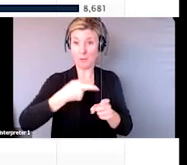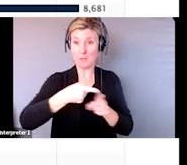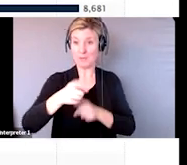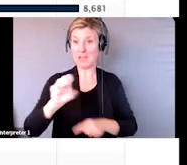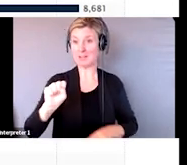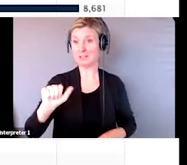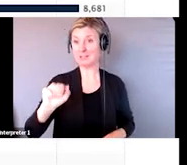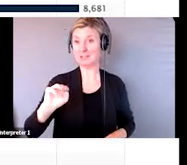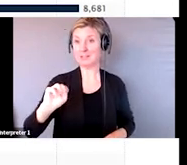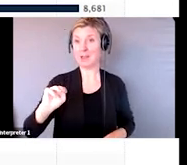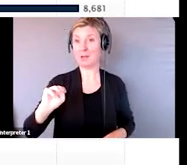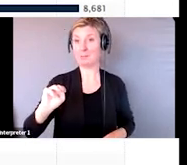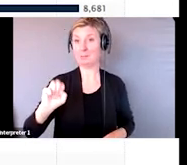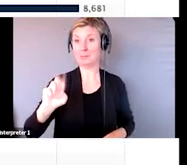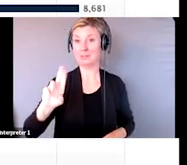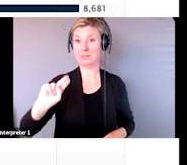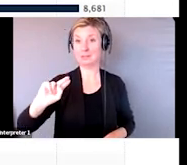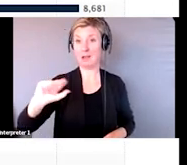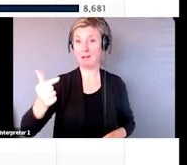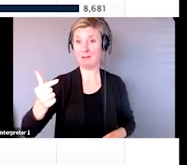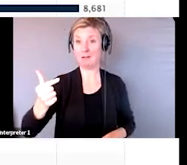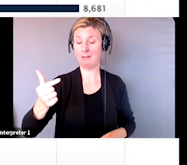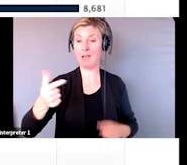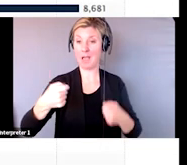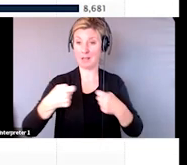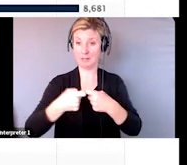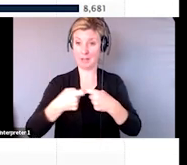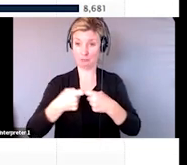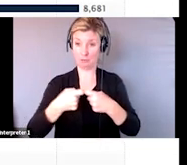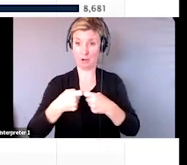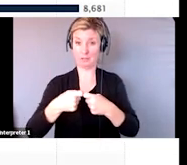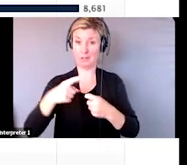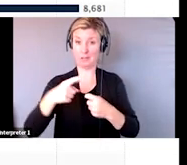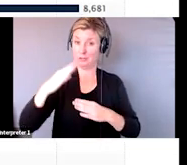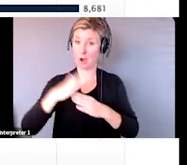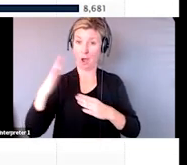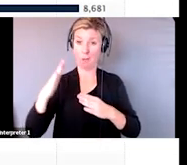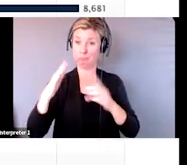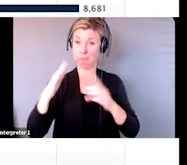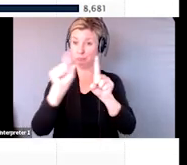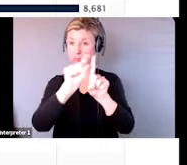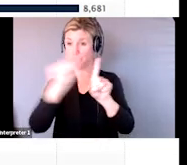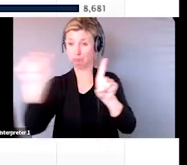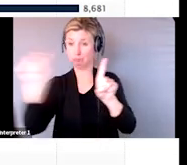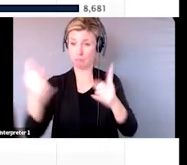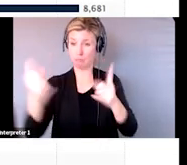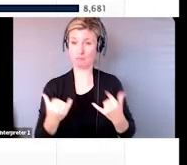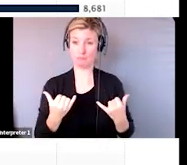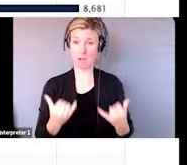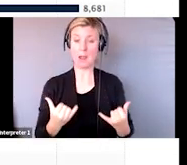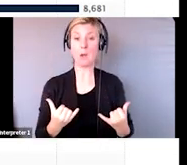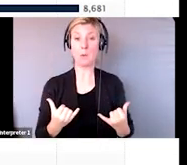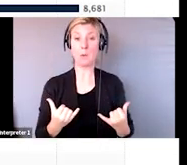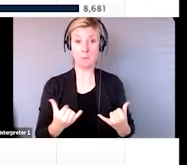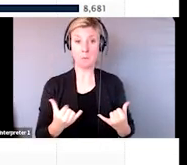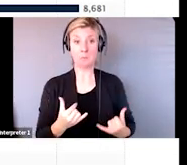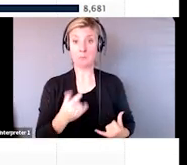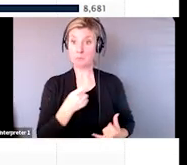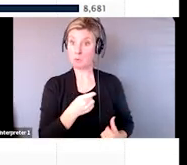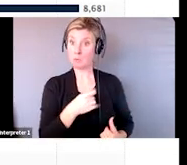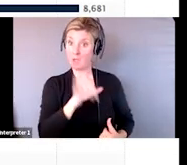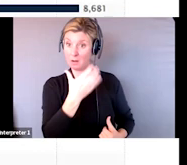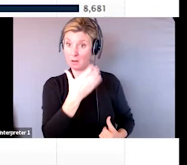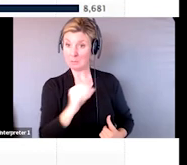top spot currently. That's a lot of patents. Now, there are various different reasons why they have so